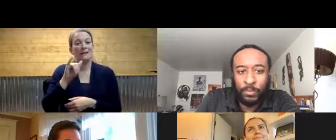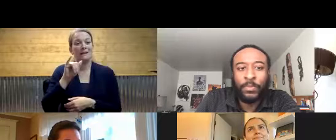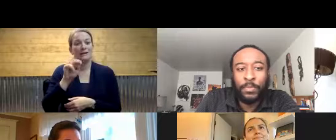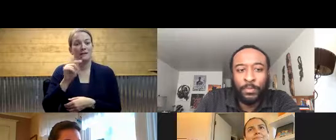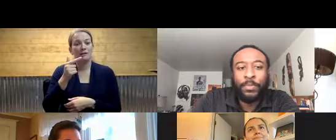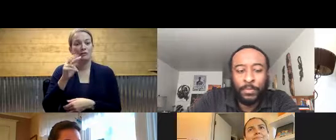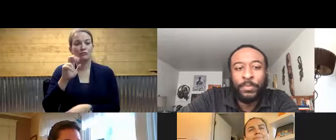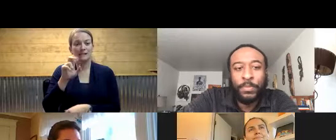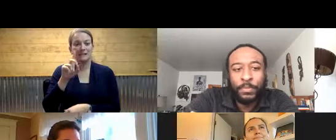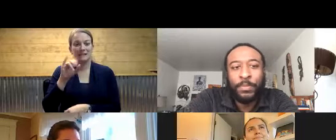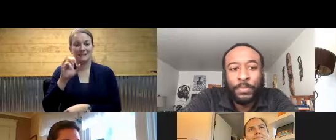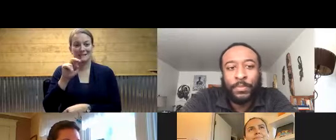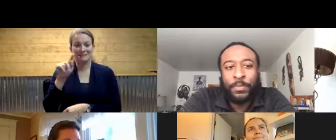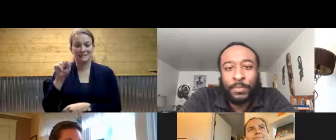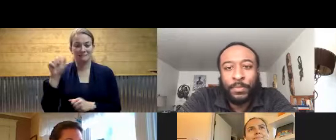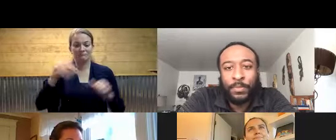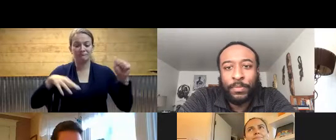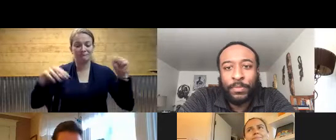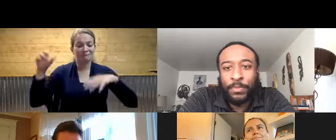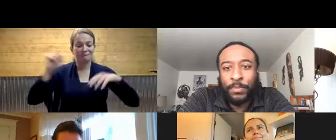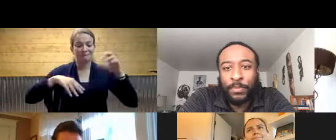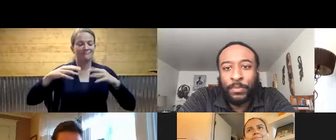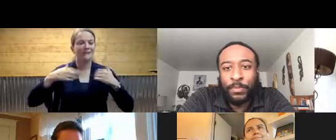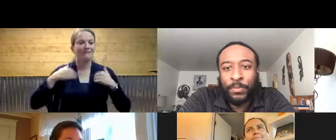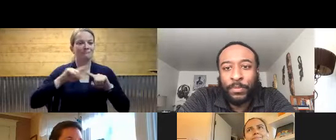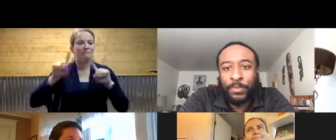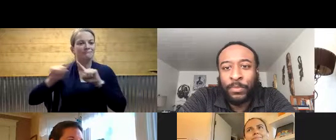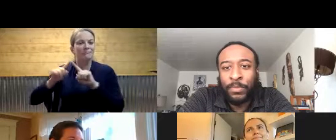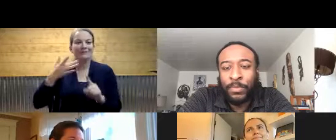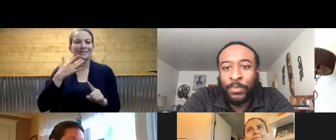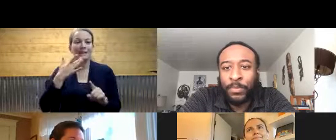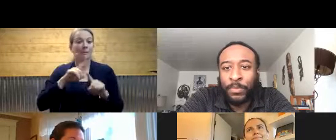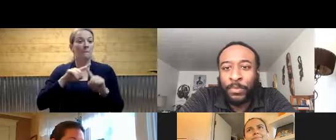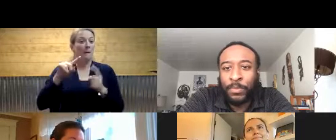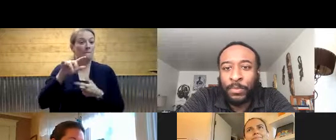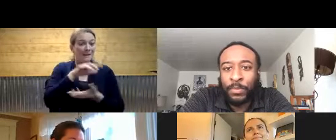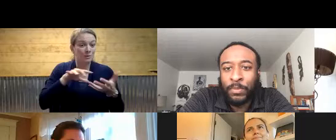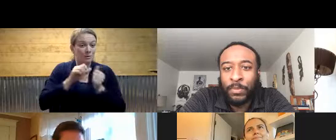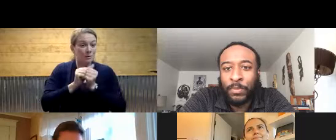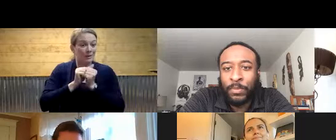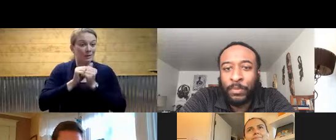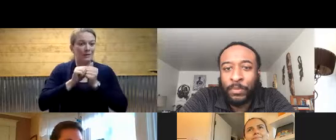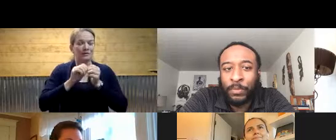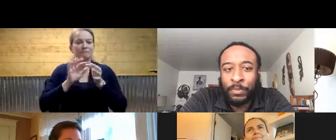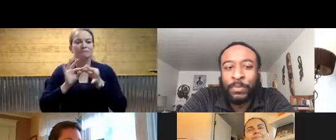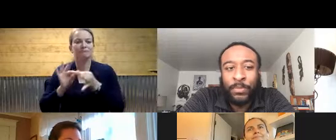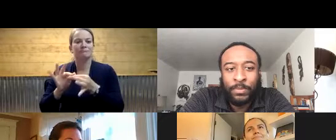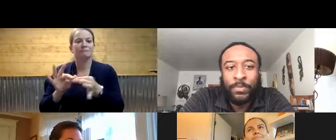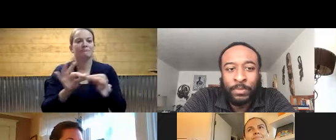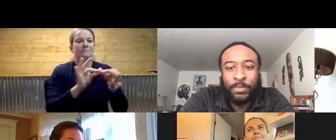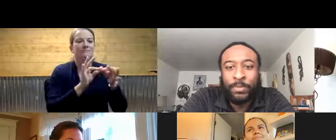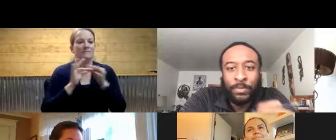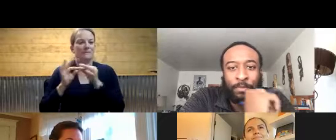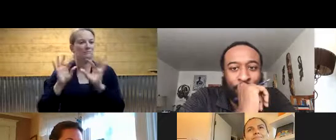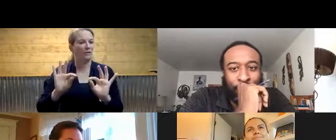as you would say, of it. But like when it mixes together, like all of them come together in harmony. So diversity kind